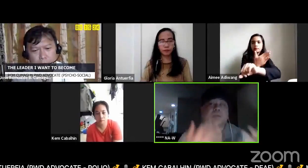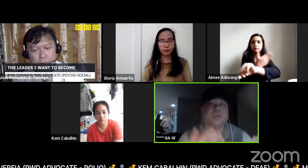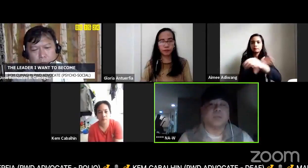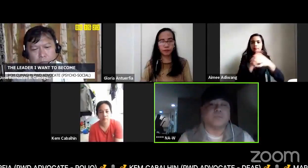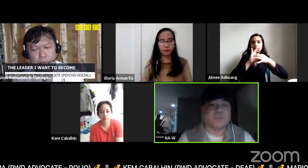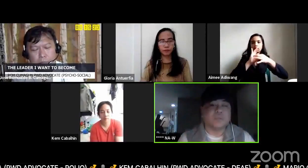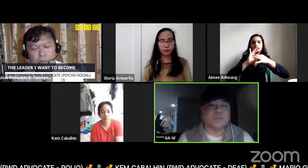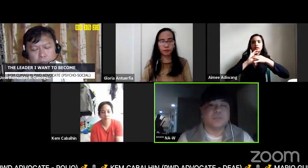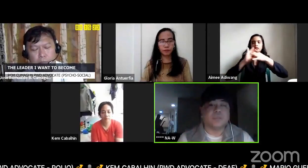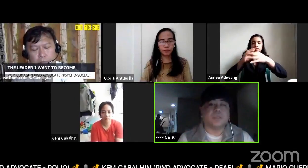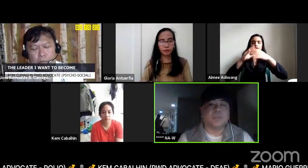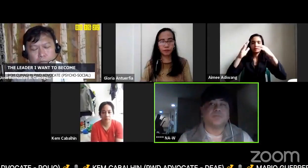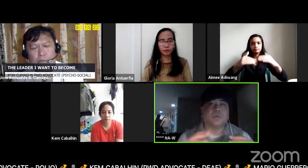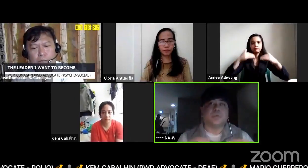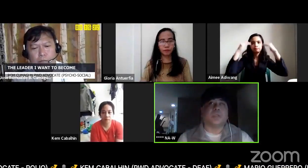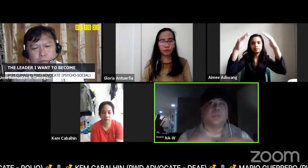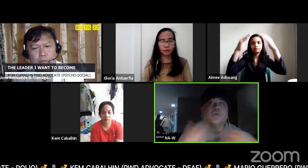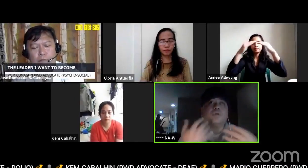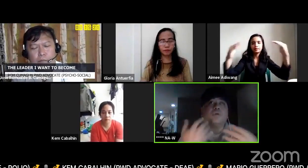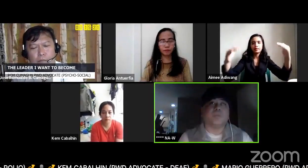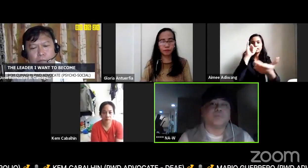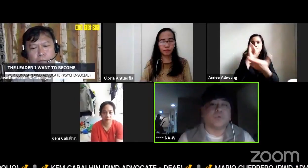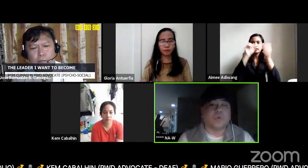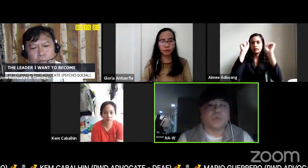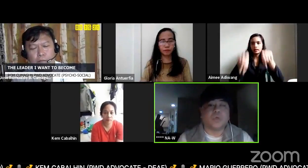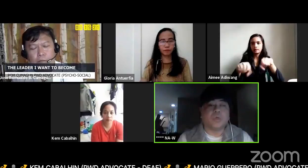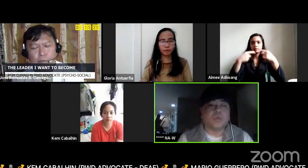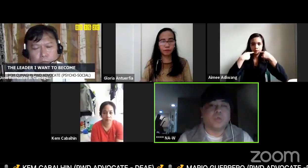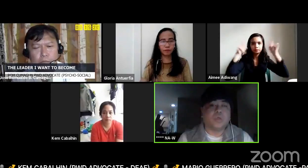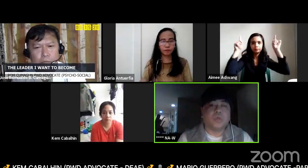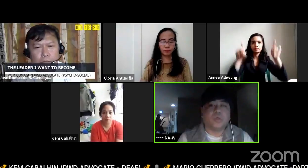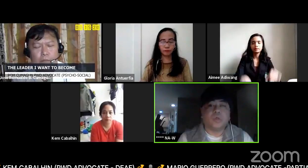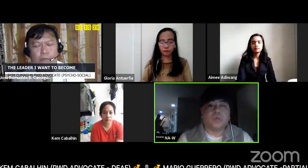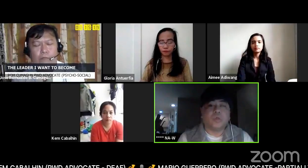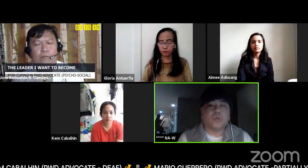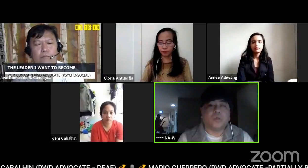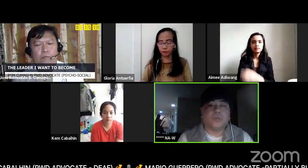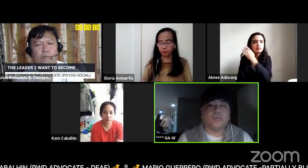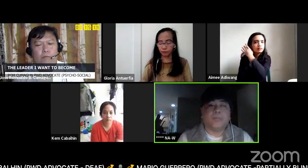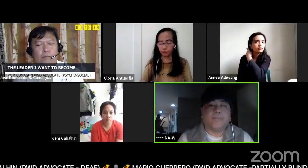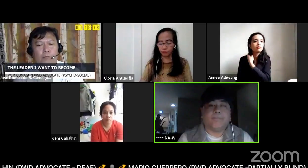to a higher level. And that's where they can accomplish more.